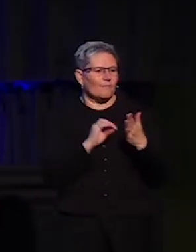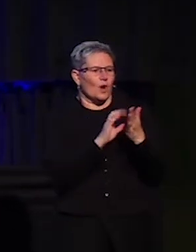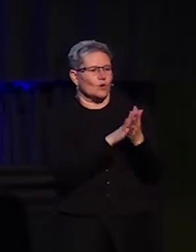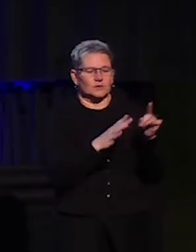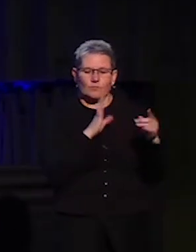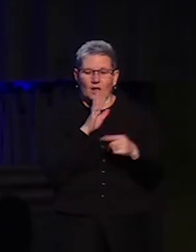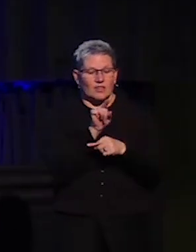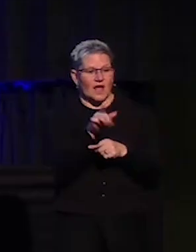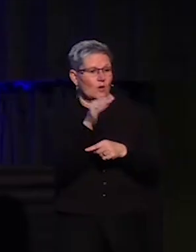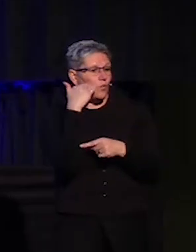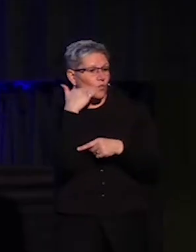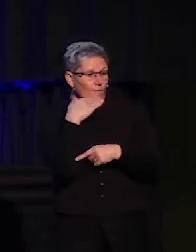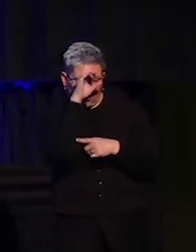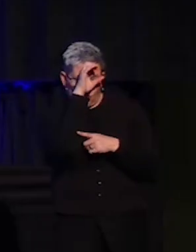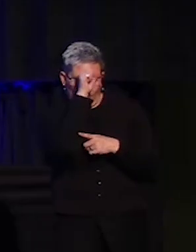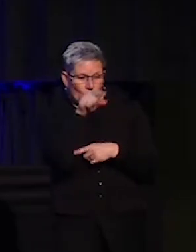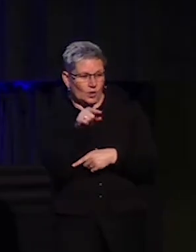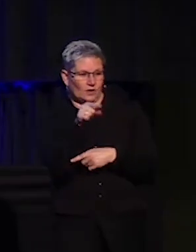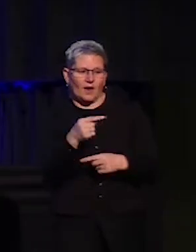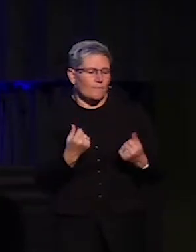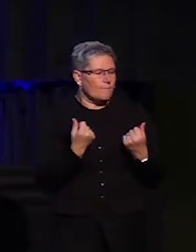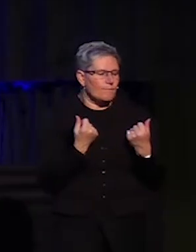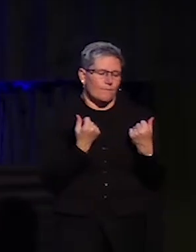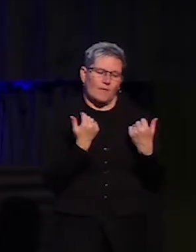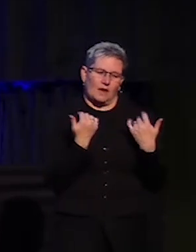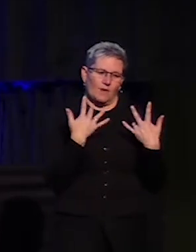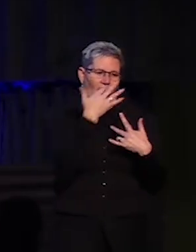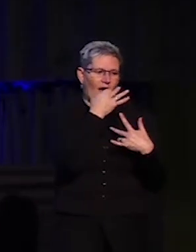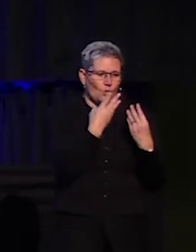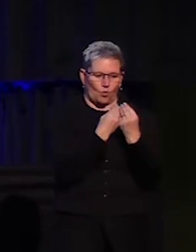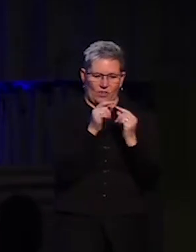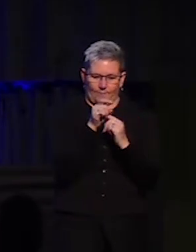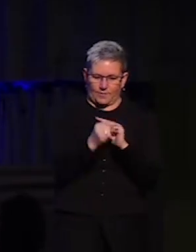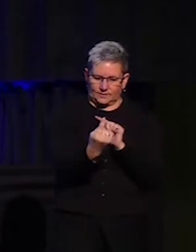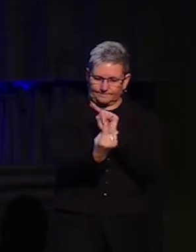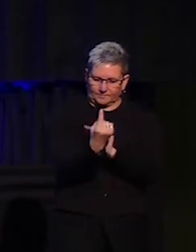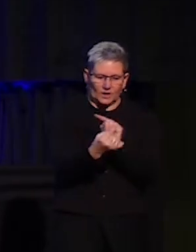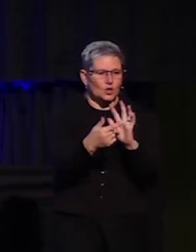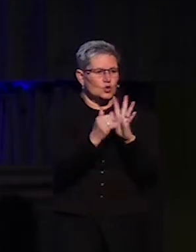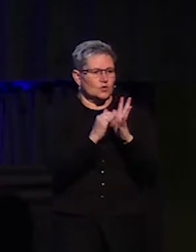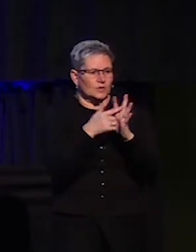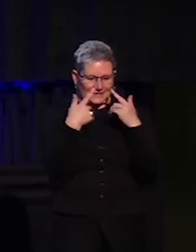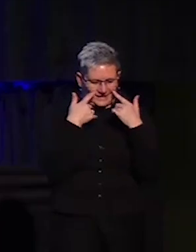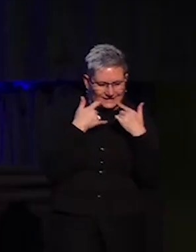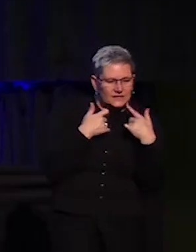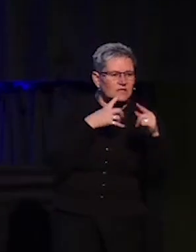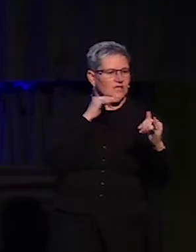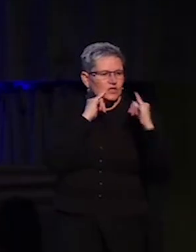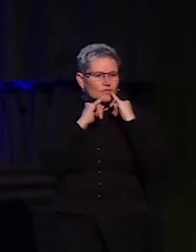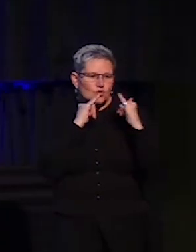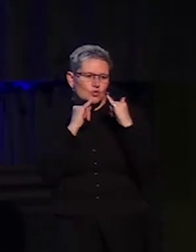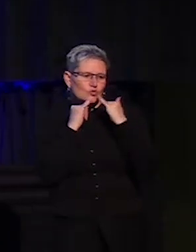thing she remembered, now this is someone I spent multiple hours with talking about user testing, talking about